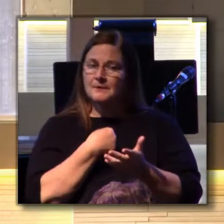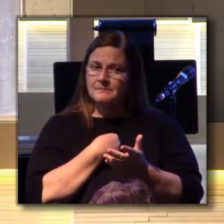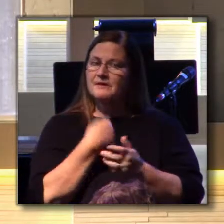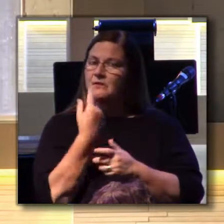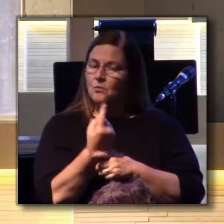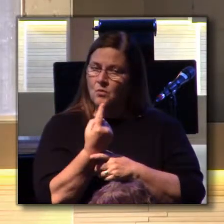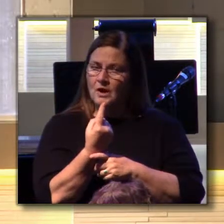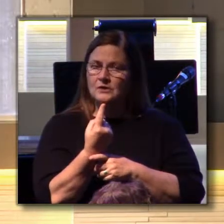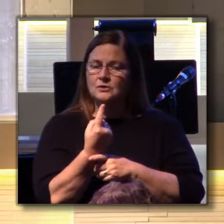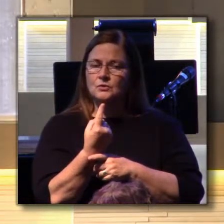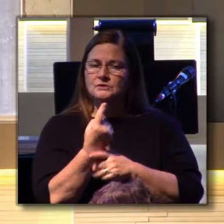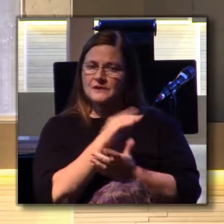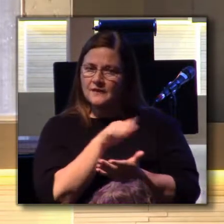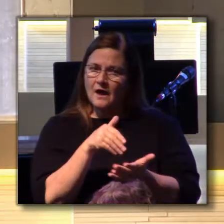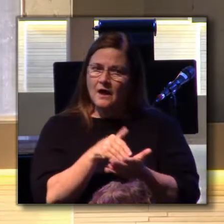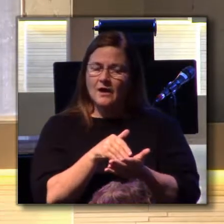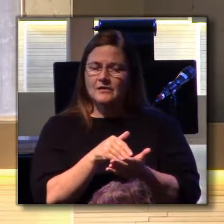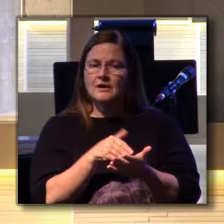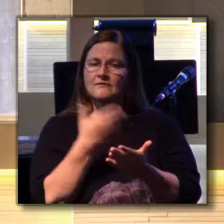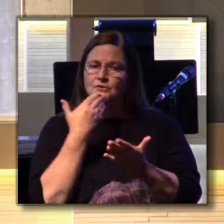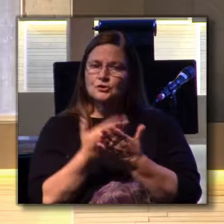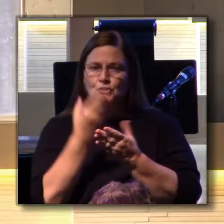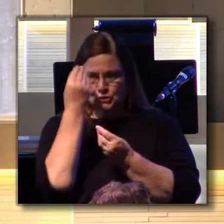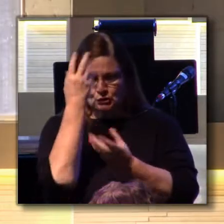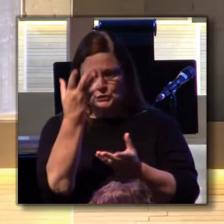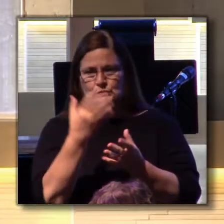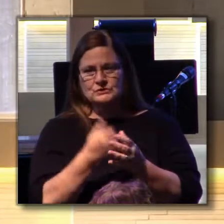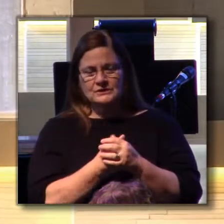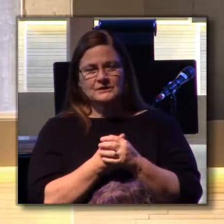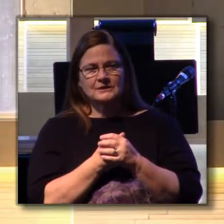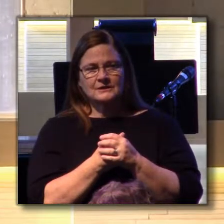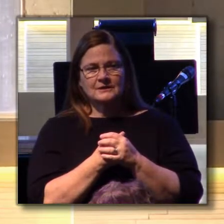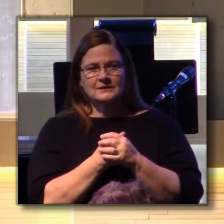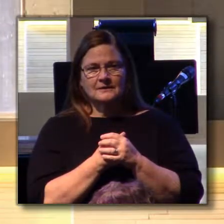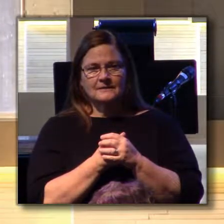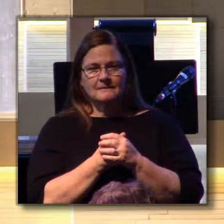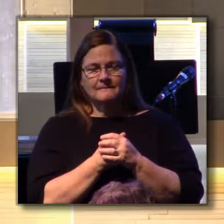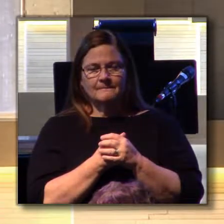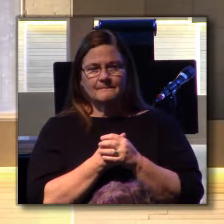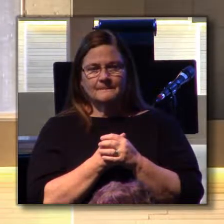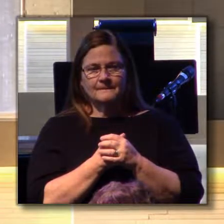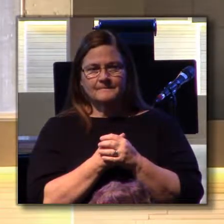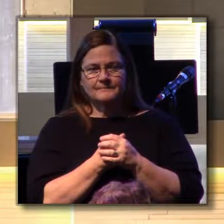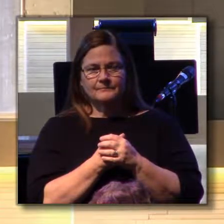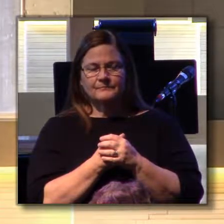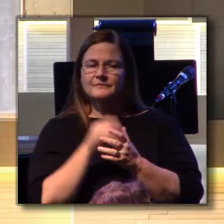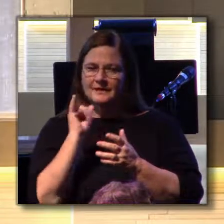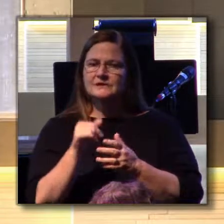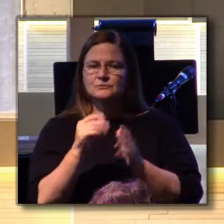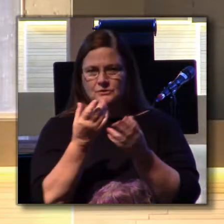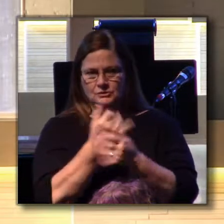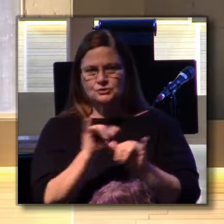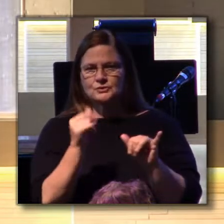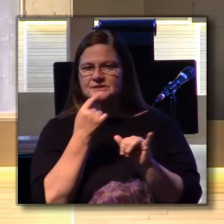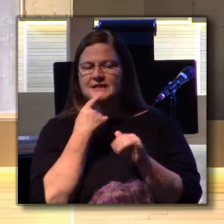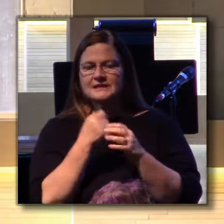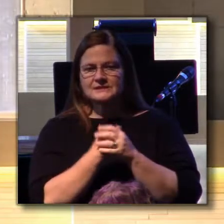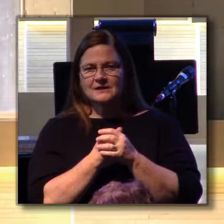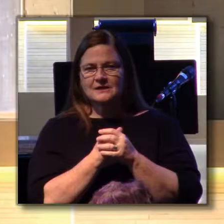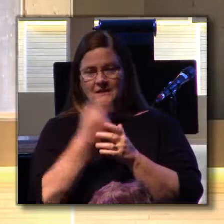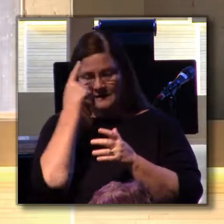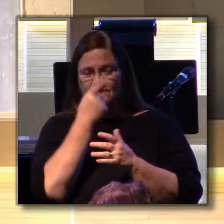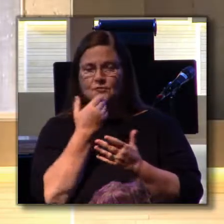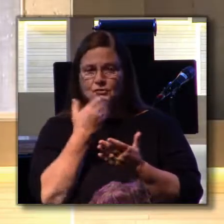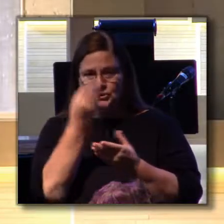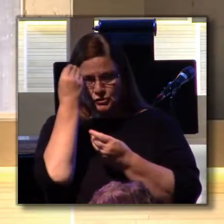at the heart of the good news, for the good news sake. That's what he says. For the good news sake. And